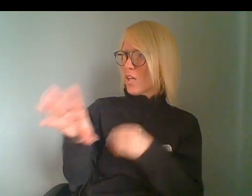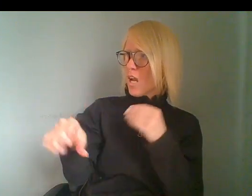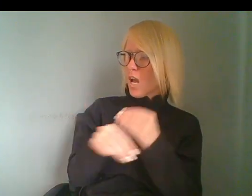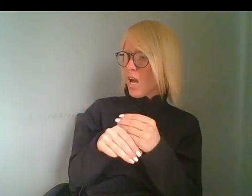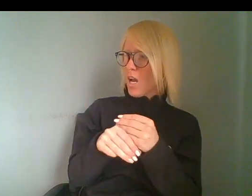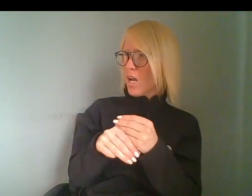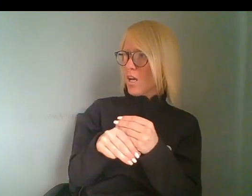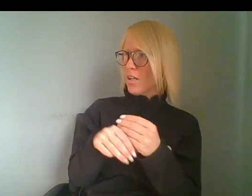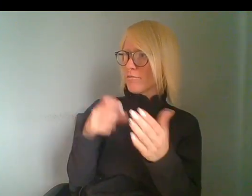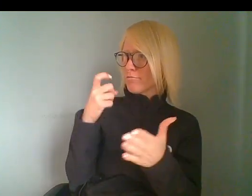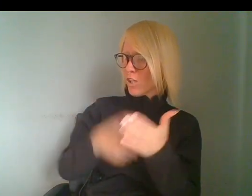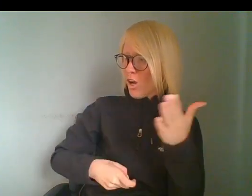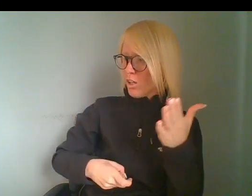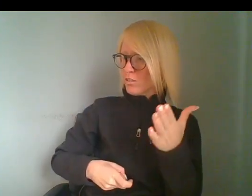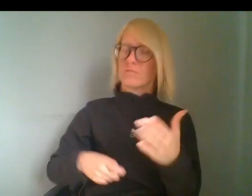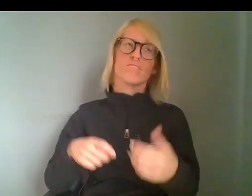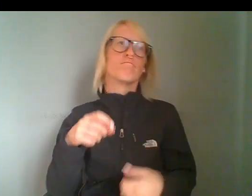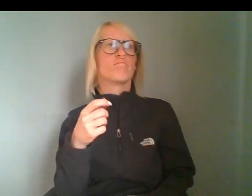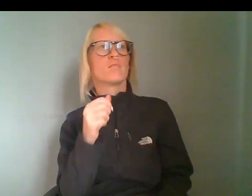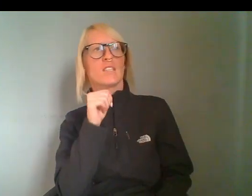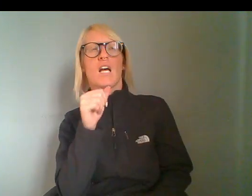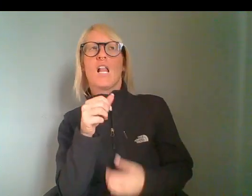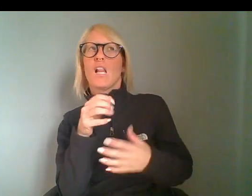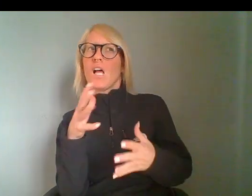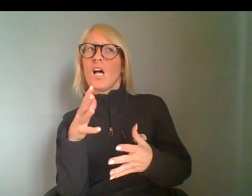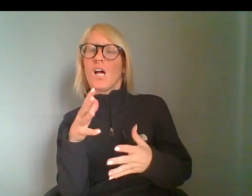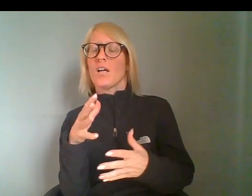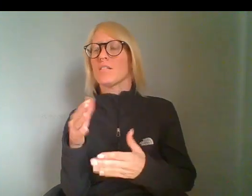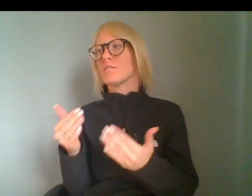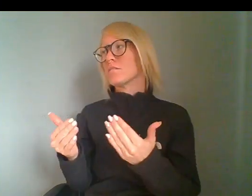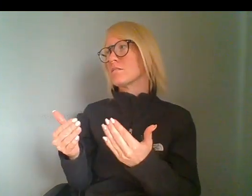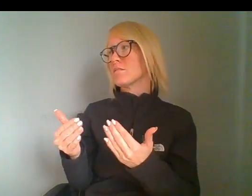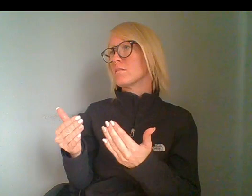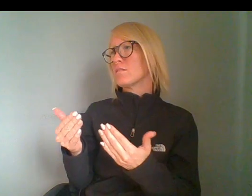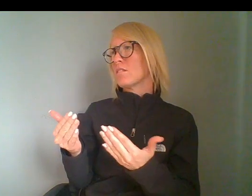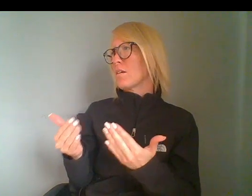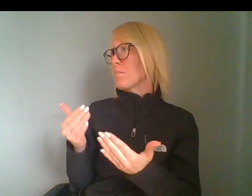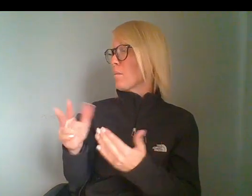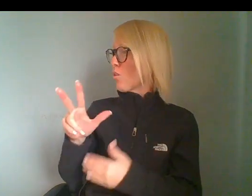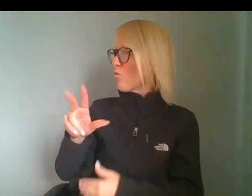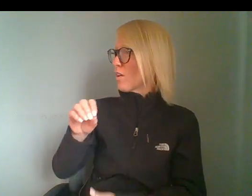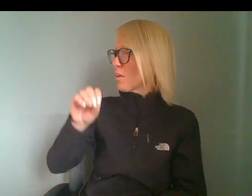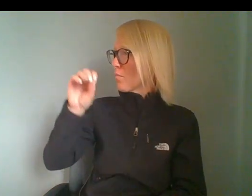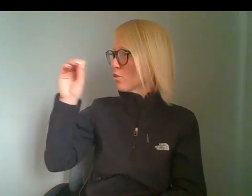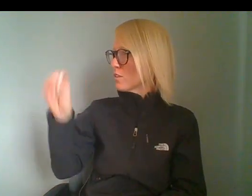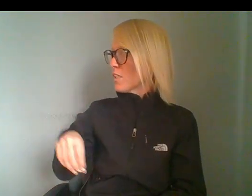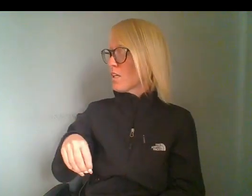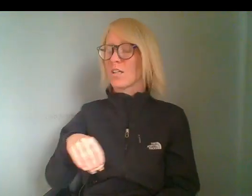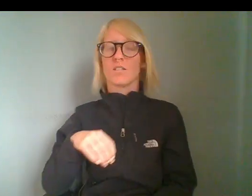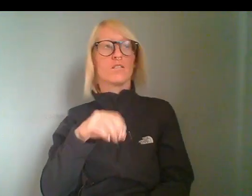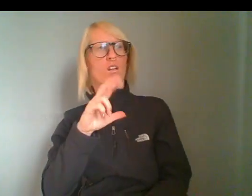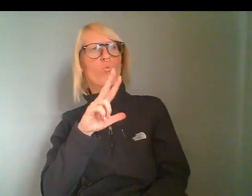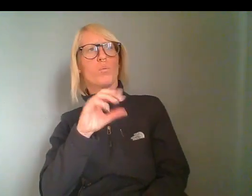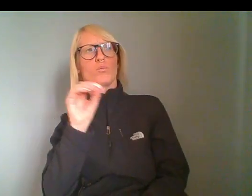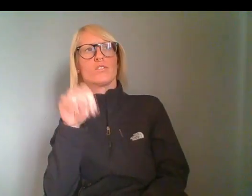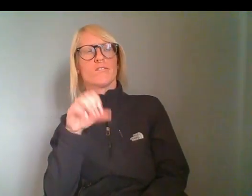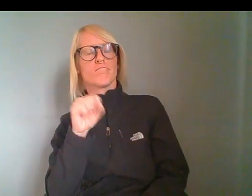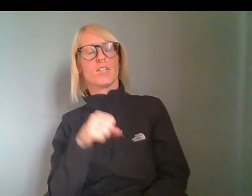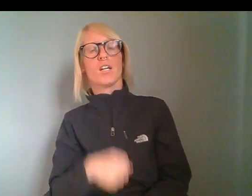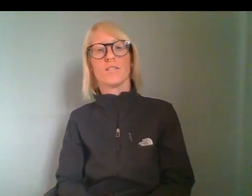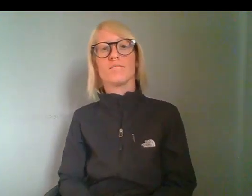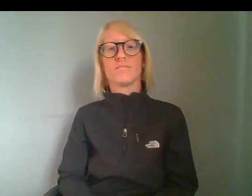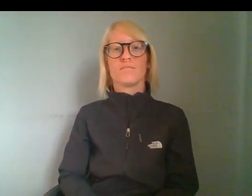it's Network for Good that takes the money. Okay, so maybe 3% fee. I think it's 3%. Yeah, that is an opportunity. Causes